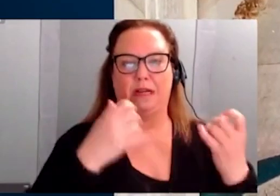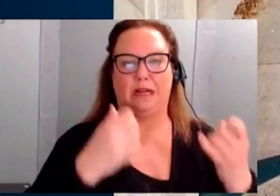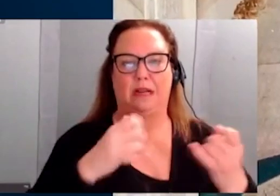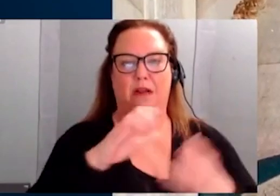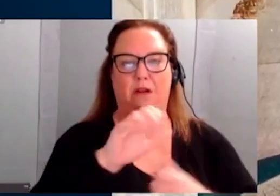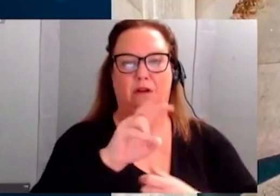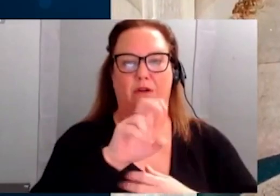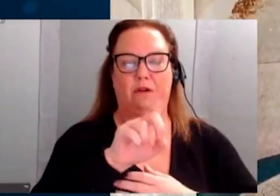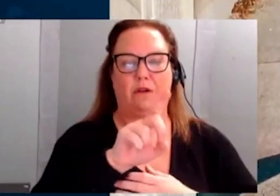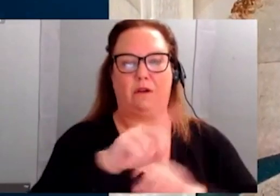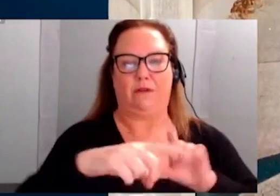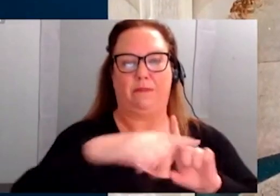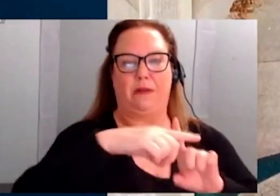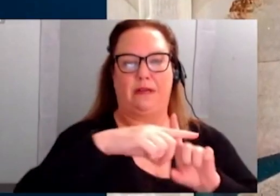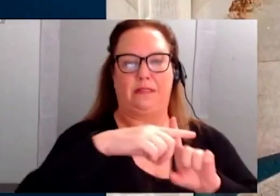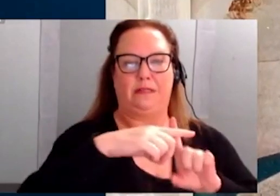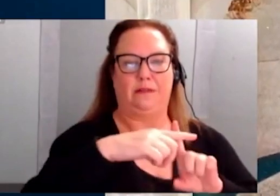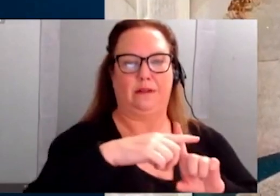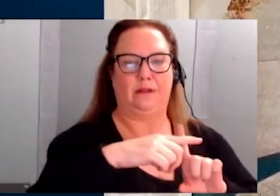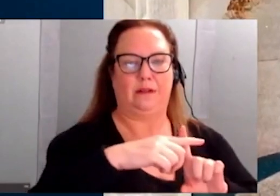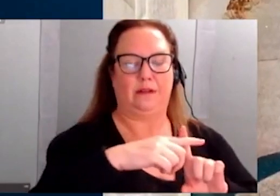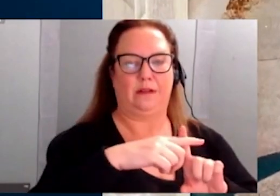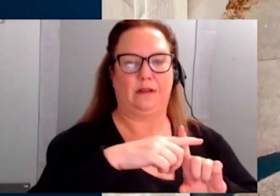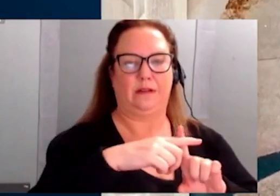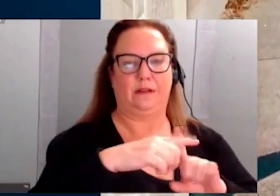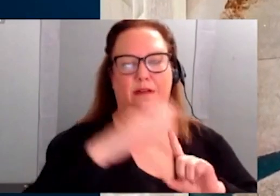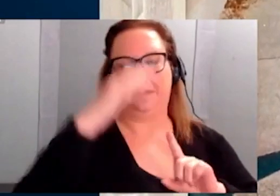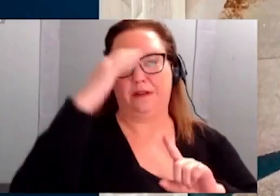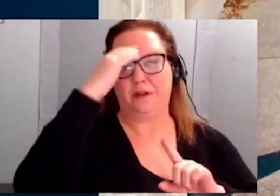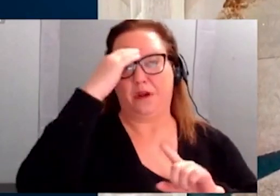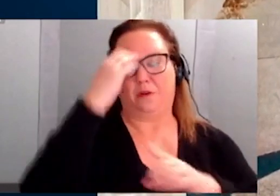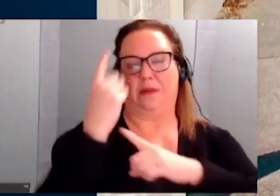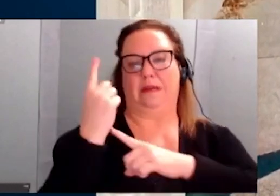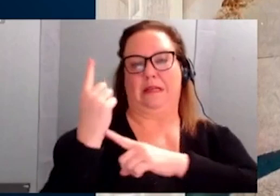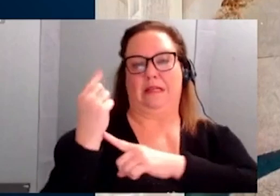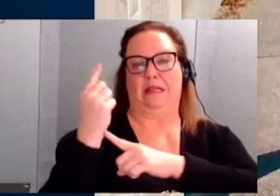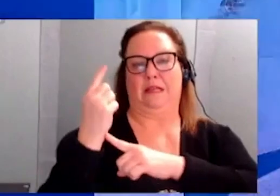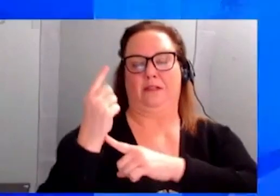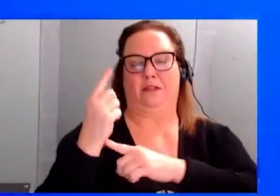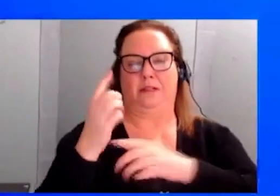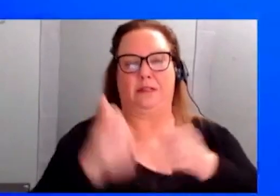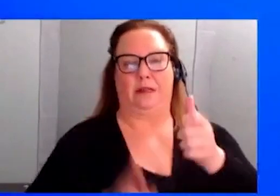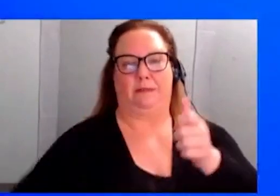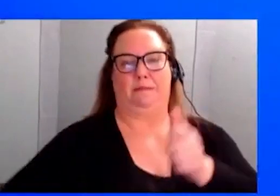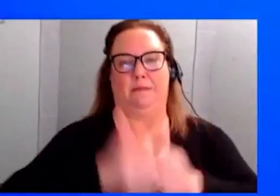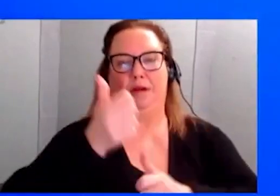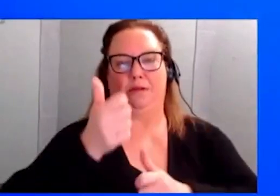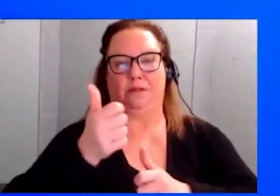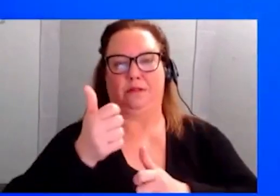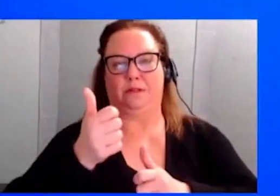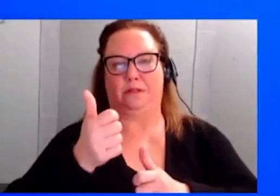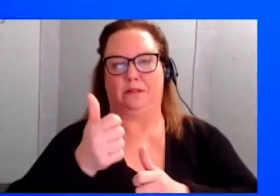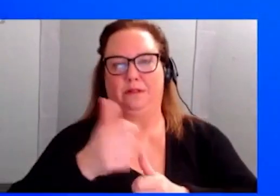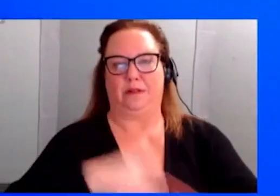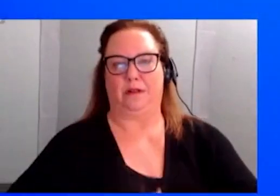positive. Knowing even a year ago that the vast majority of pregnant